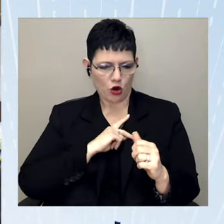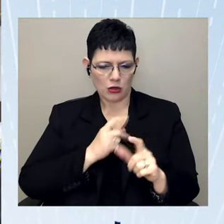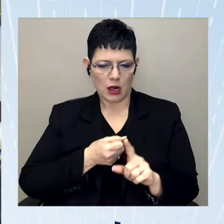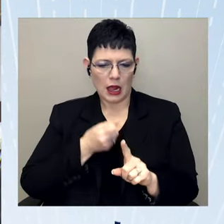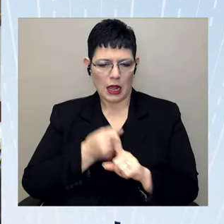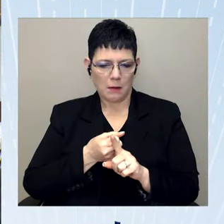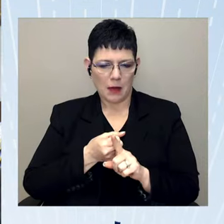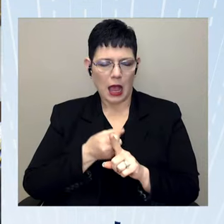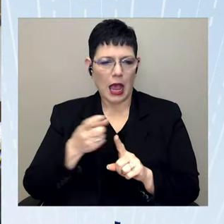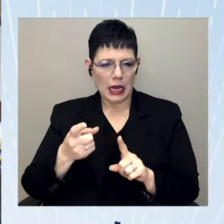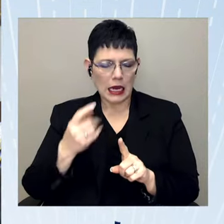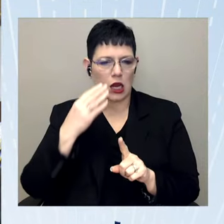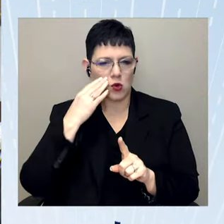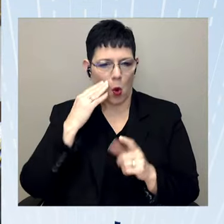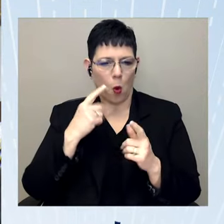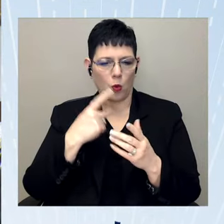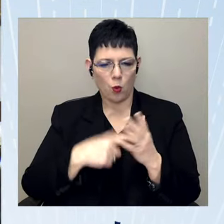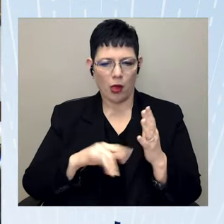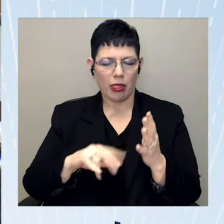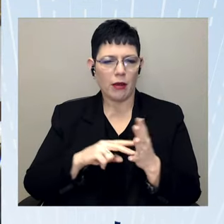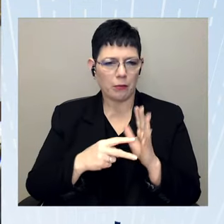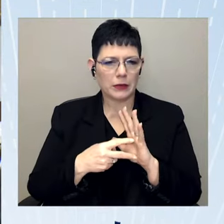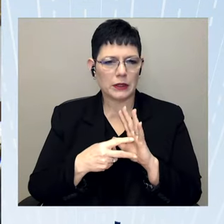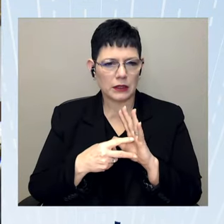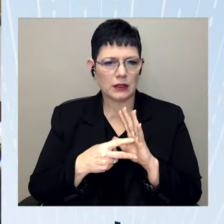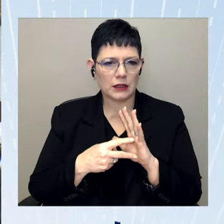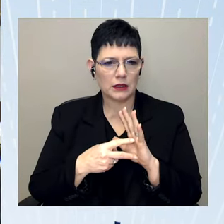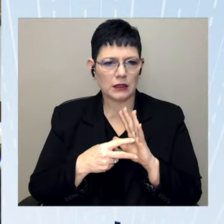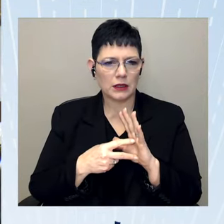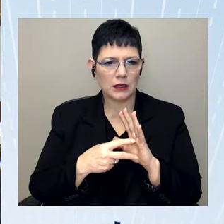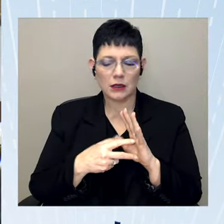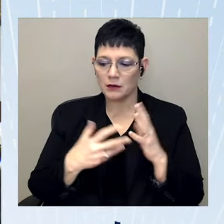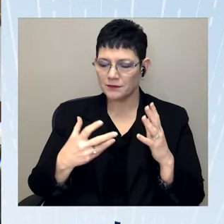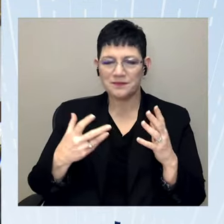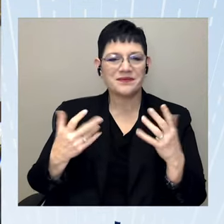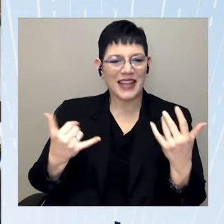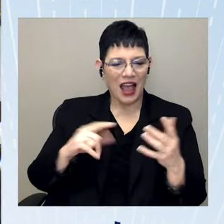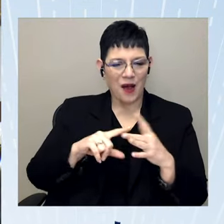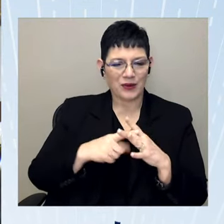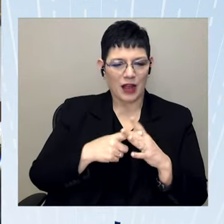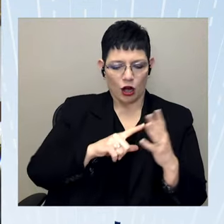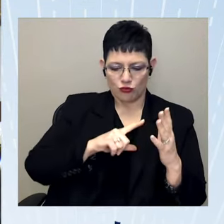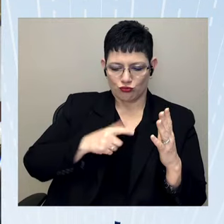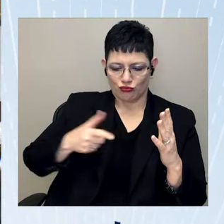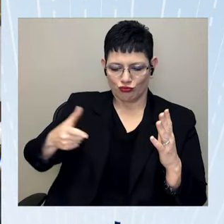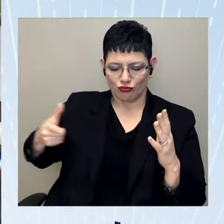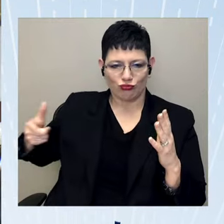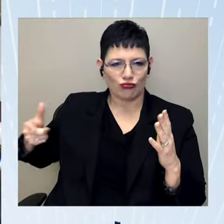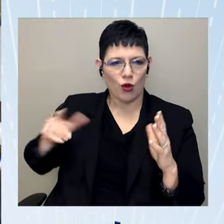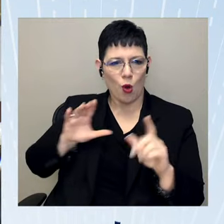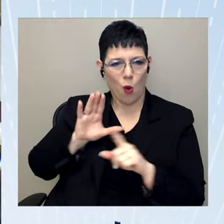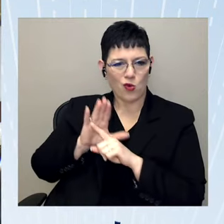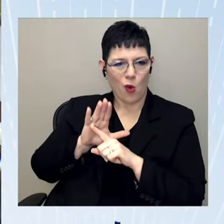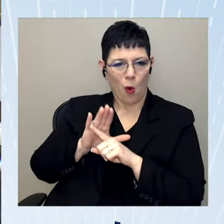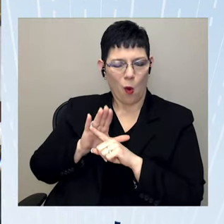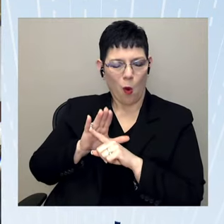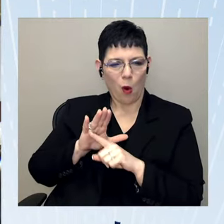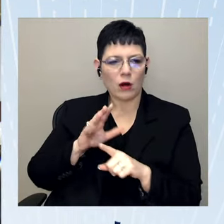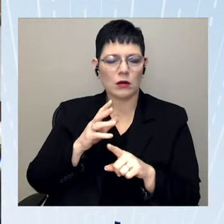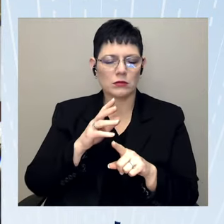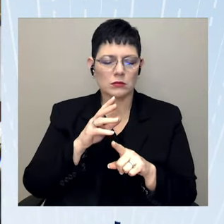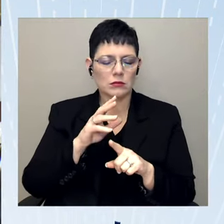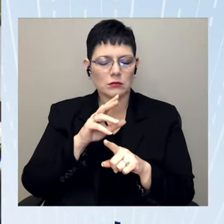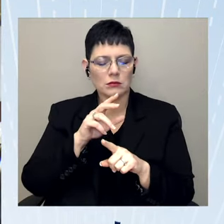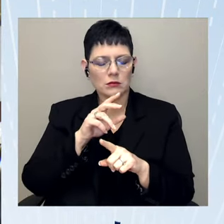personally. So I would love to start with each of you to give your personal care story. So if you